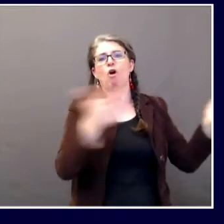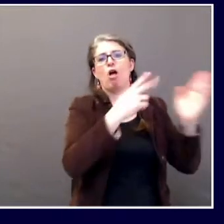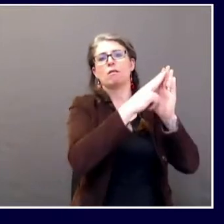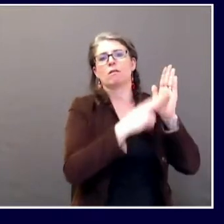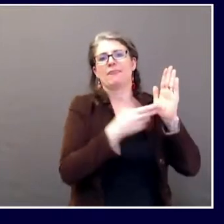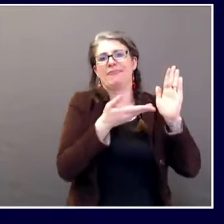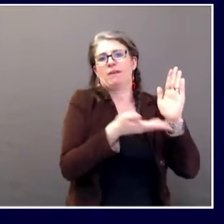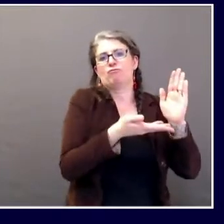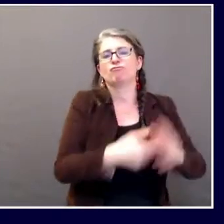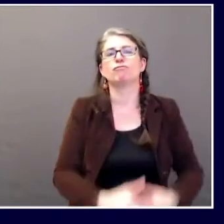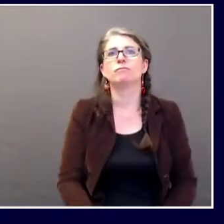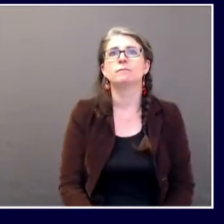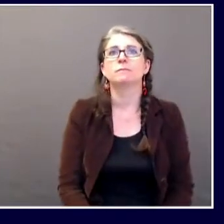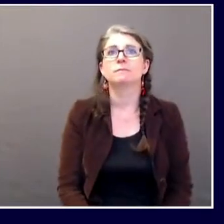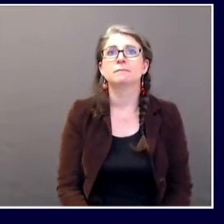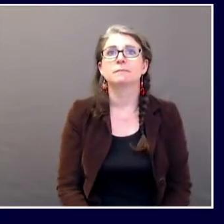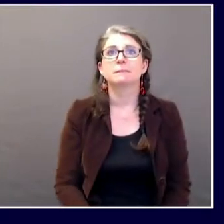to do.